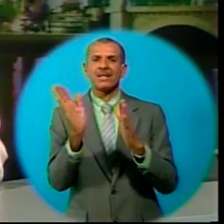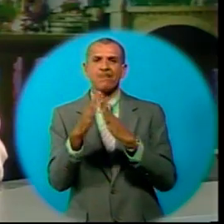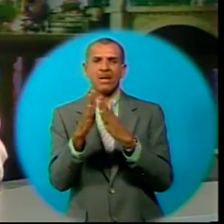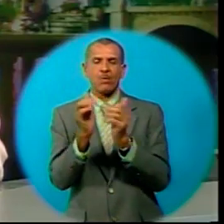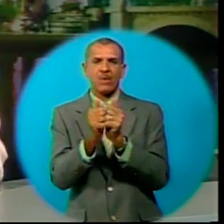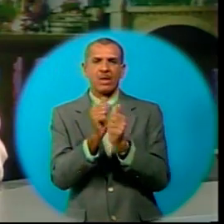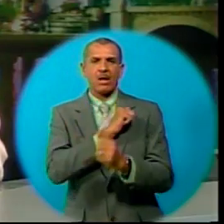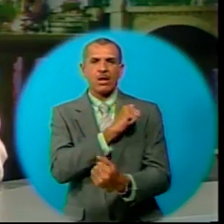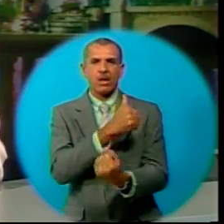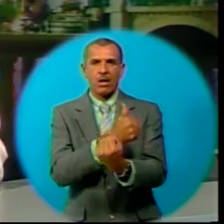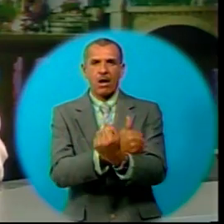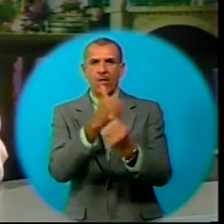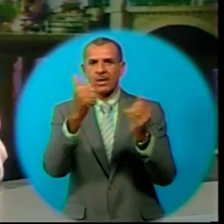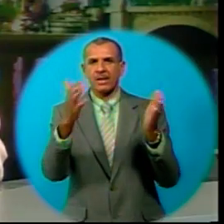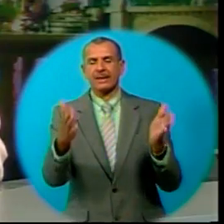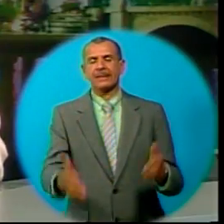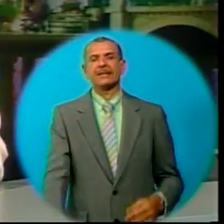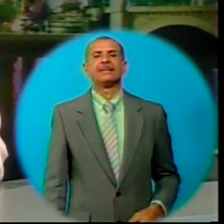authorities.